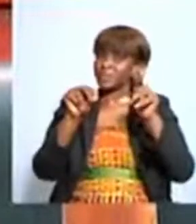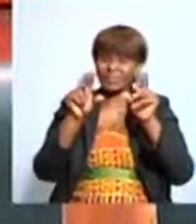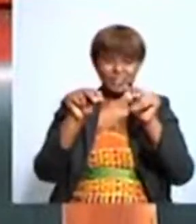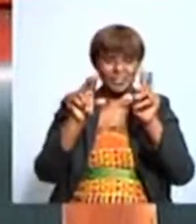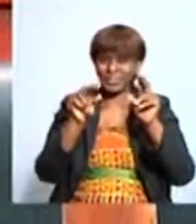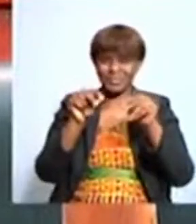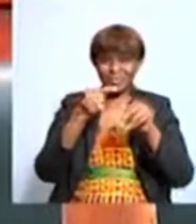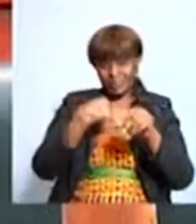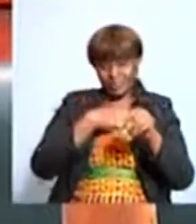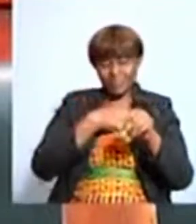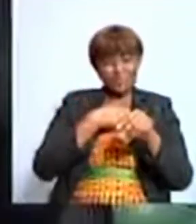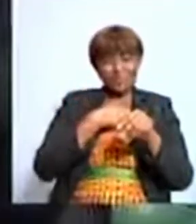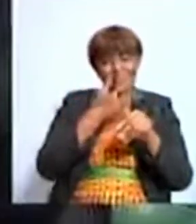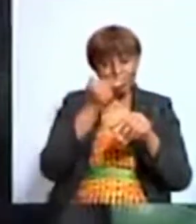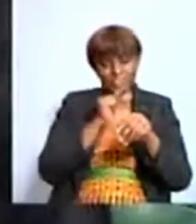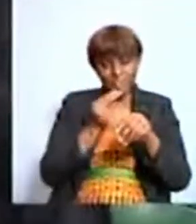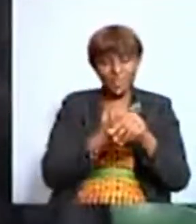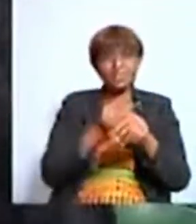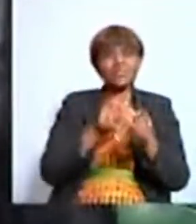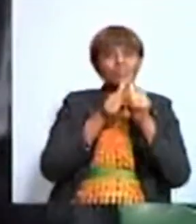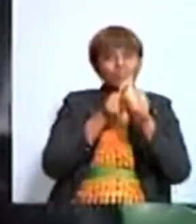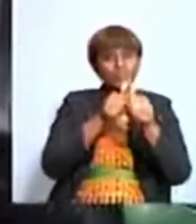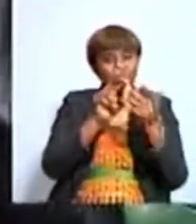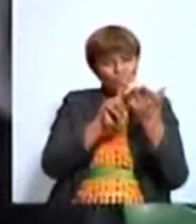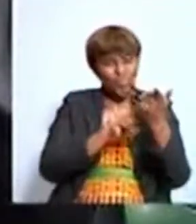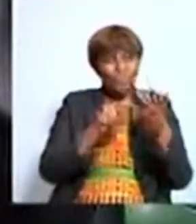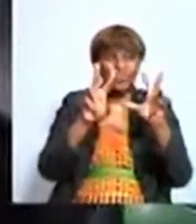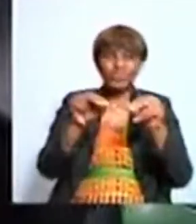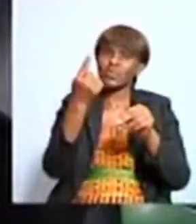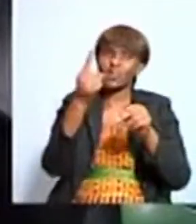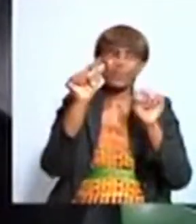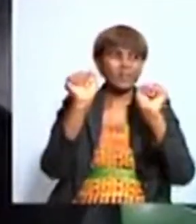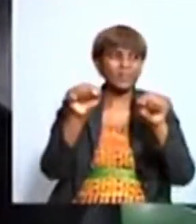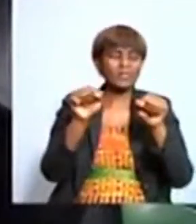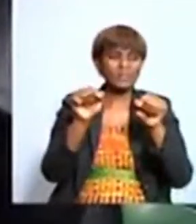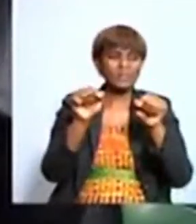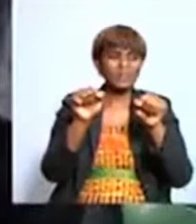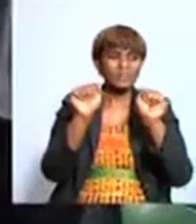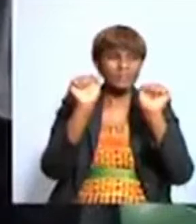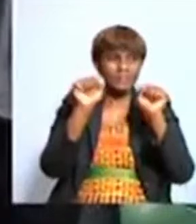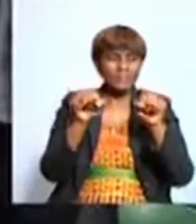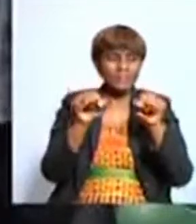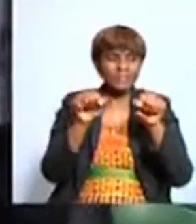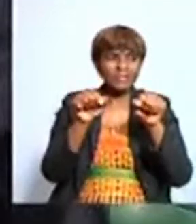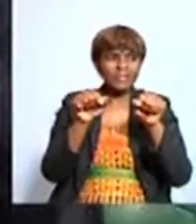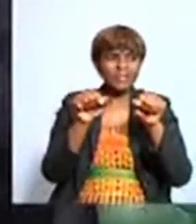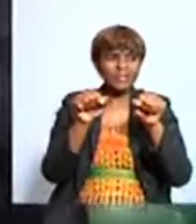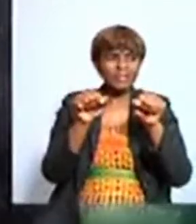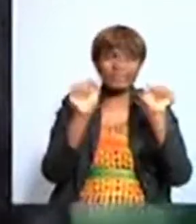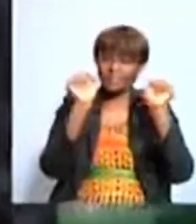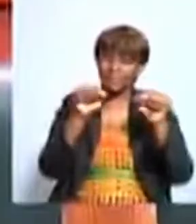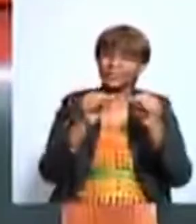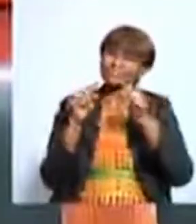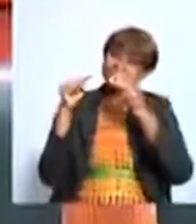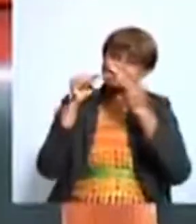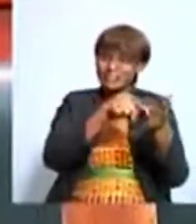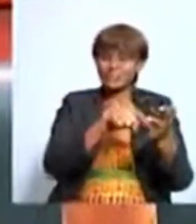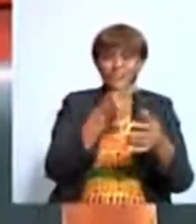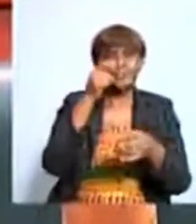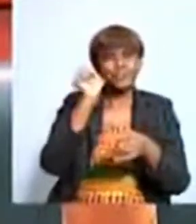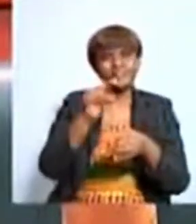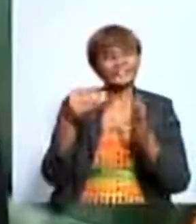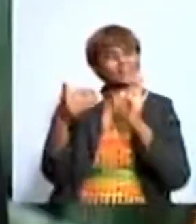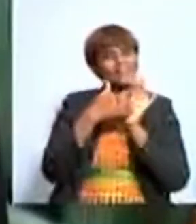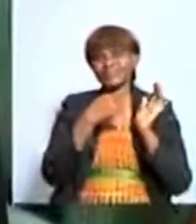No. Let's operate with the rules. No one can move, can raise a point of order against